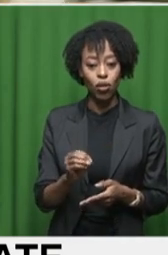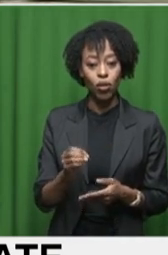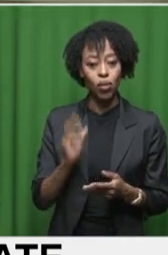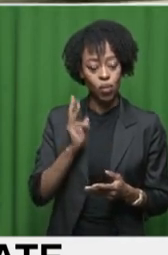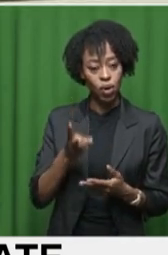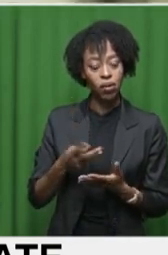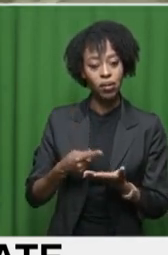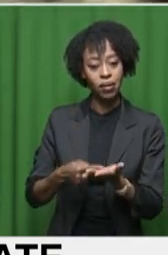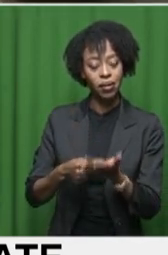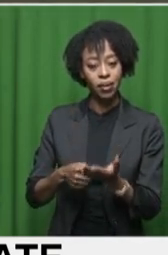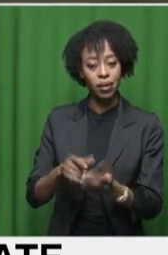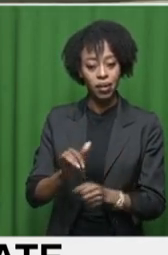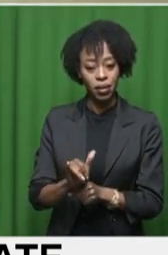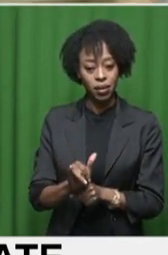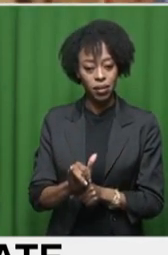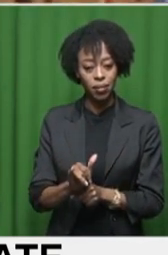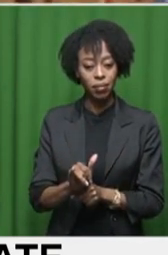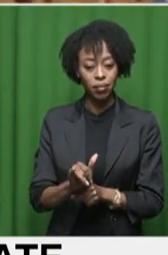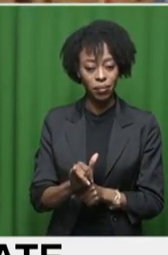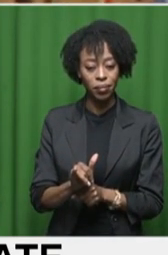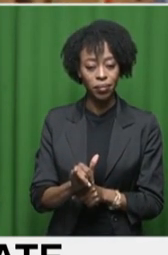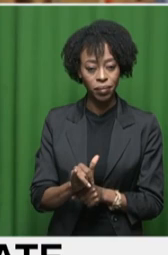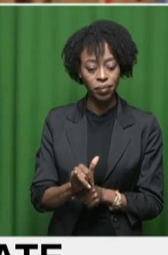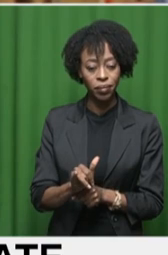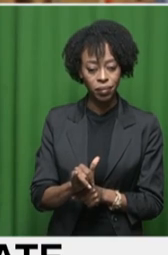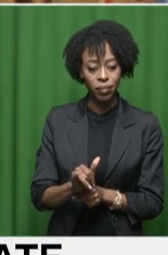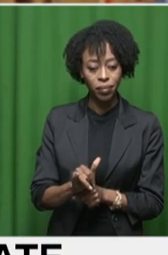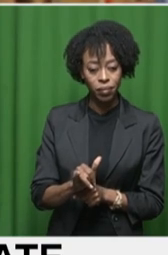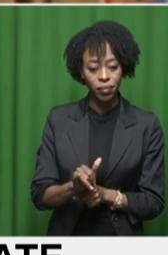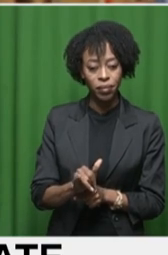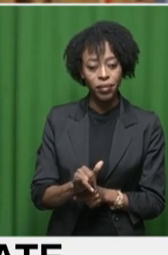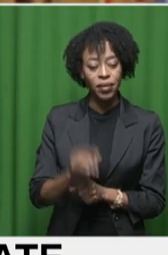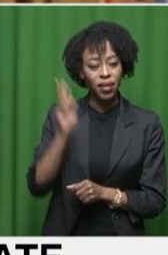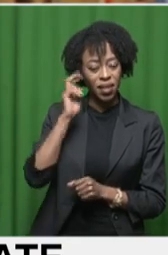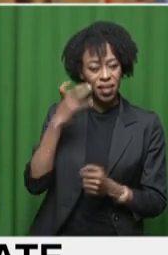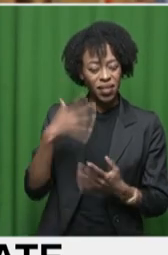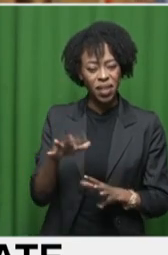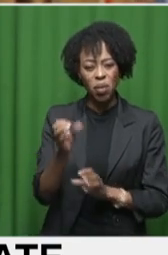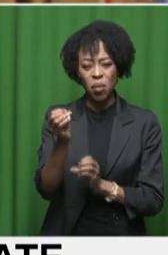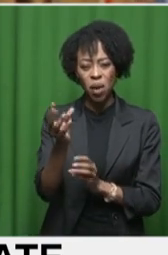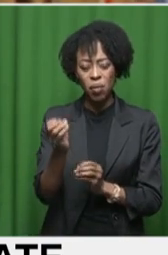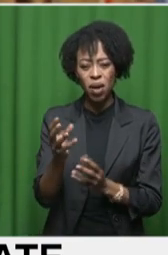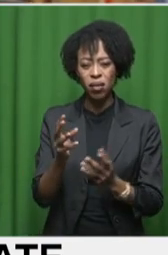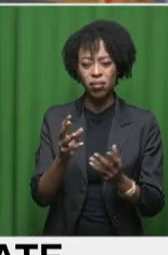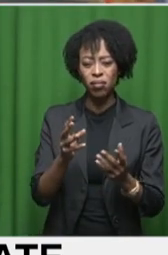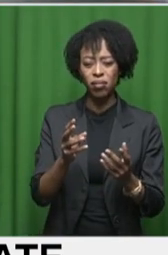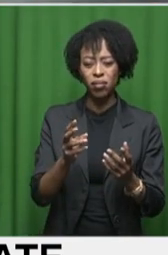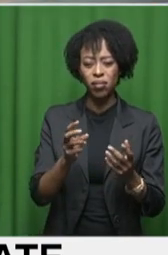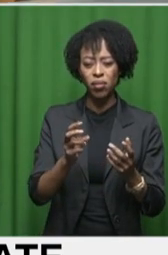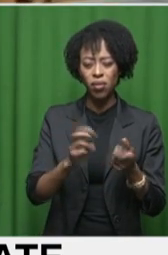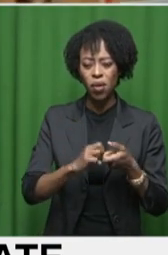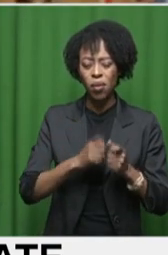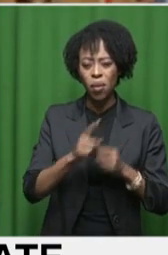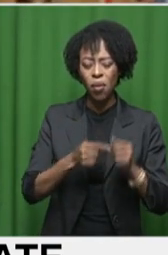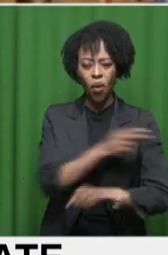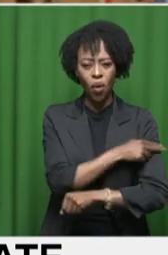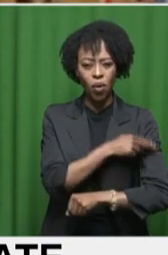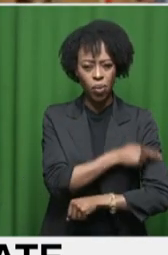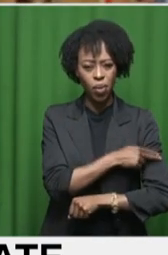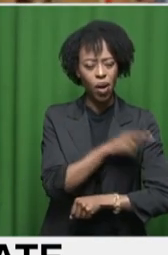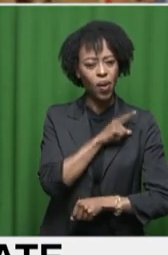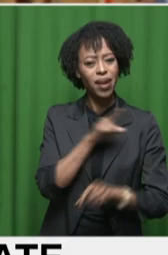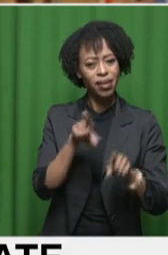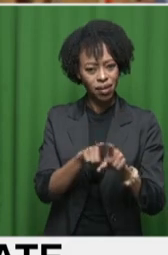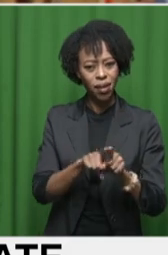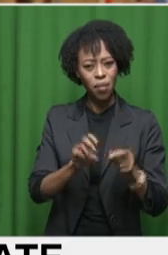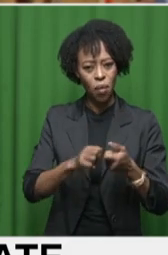that. I hope that he will talk about the problems at the hospital, because that is also